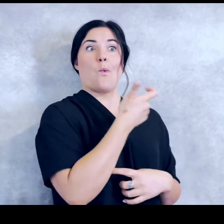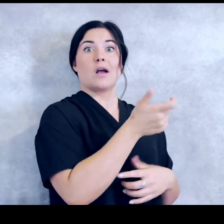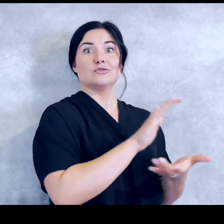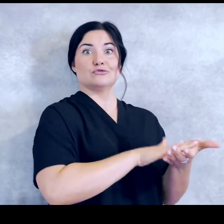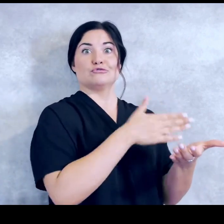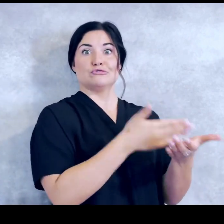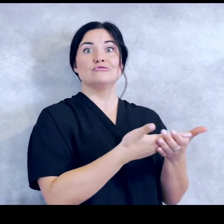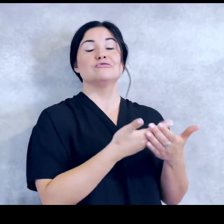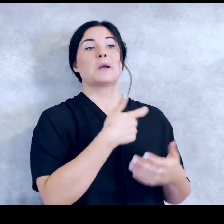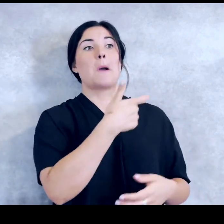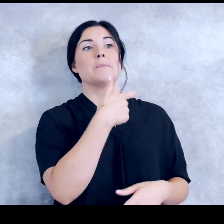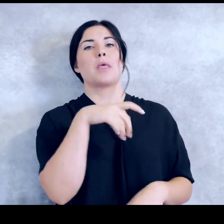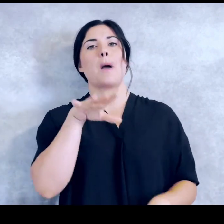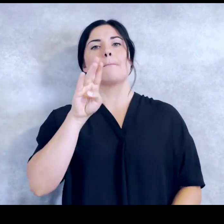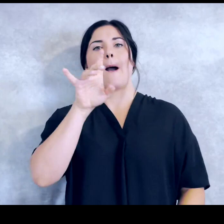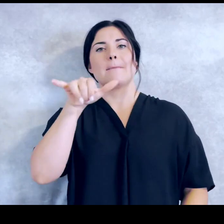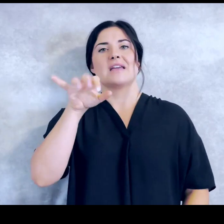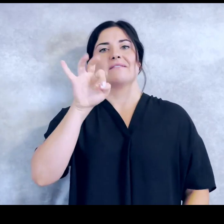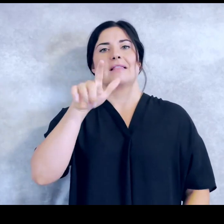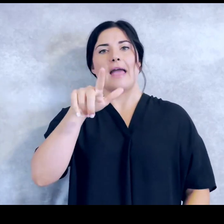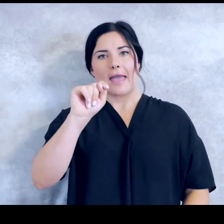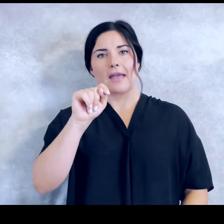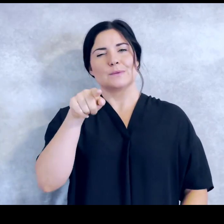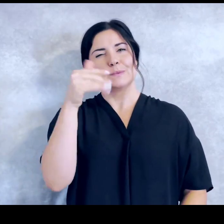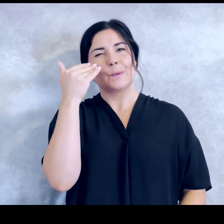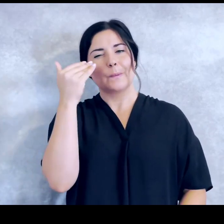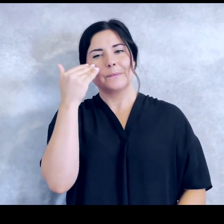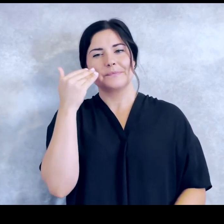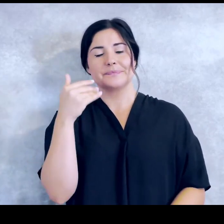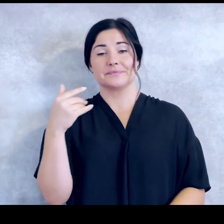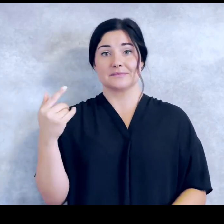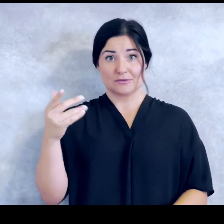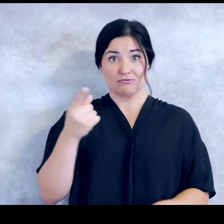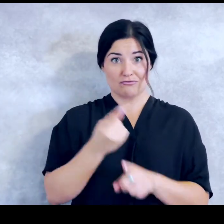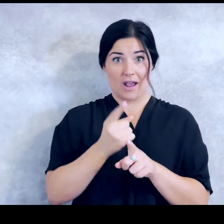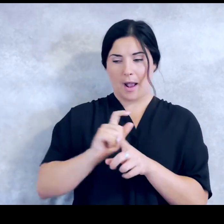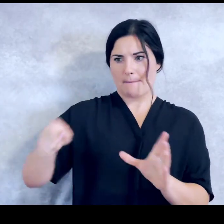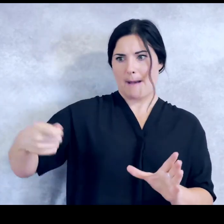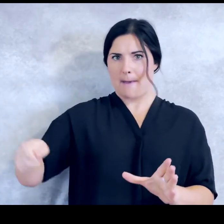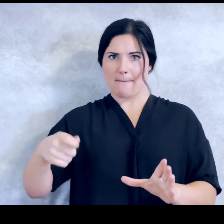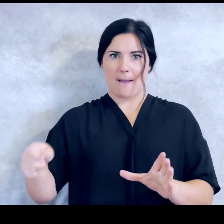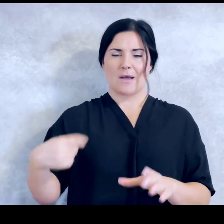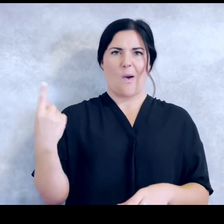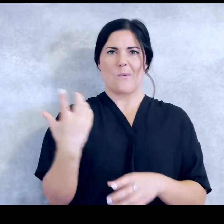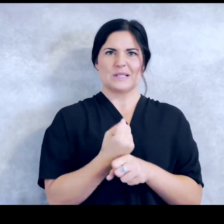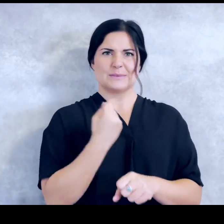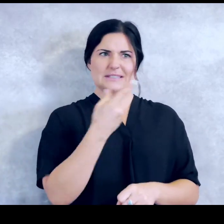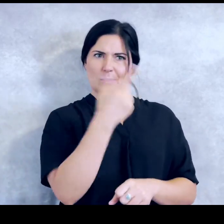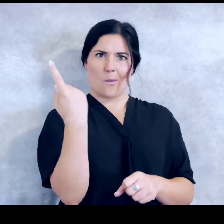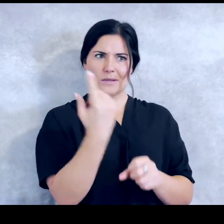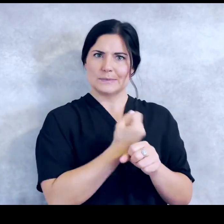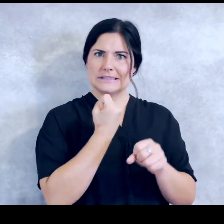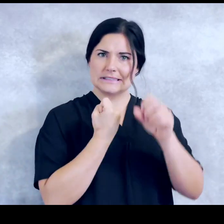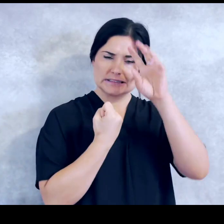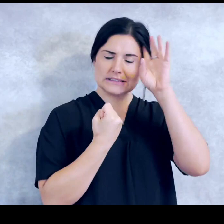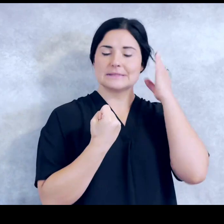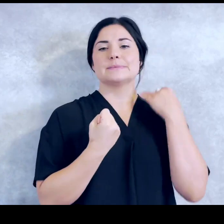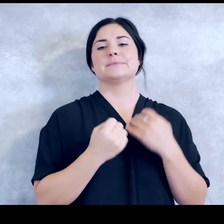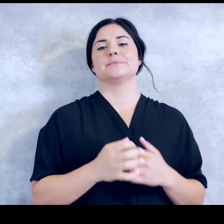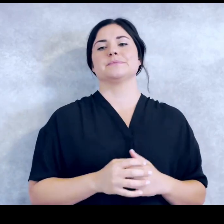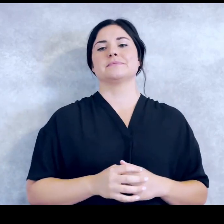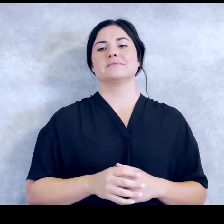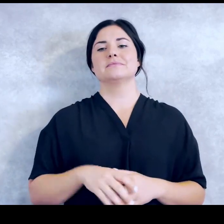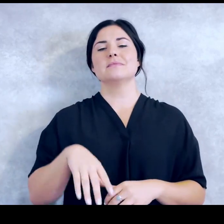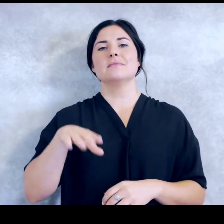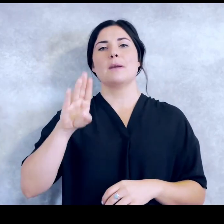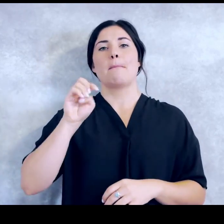that. But we do like watching cooking shows. We love Bobby Flay. Anybody watch Beat Bobby Flay? Come on, somebody. Right? Come on, Bobby Flay. He always wins. He always